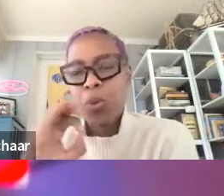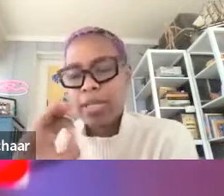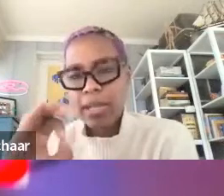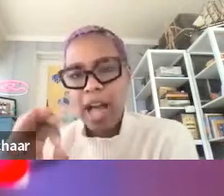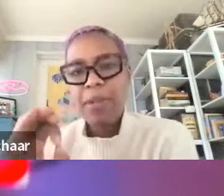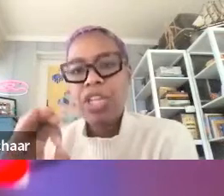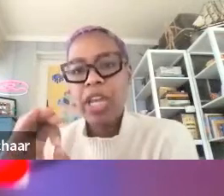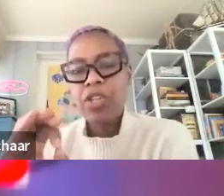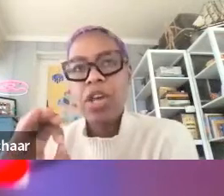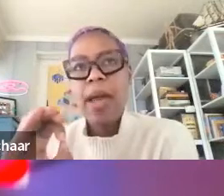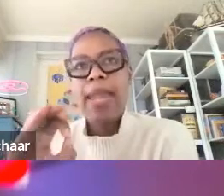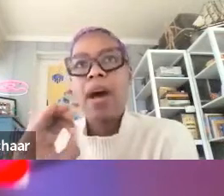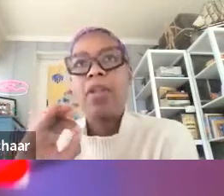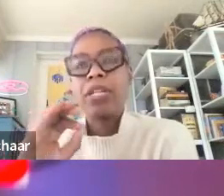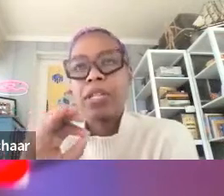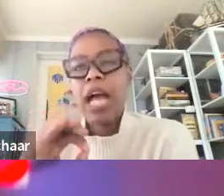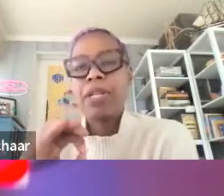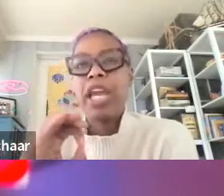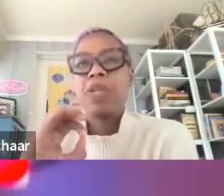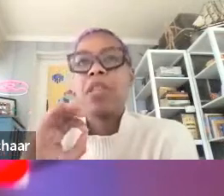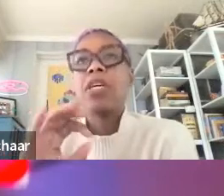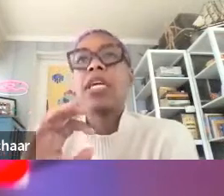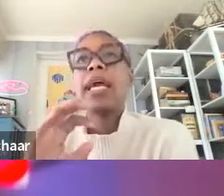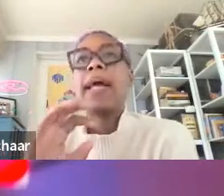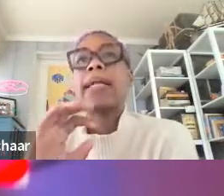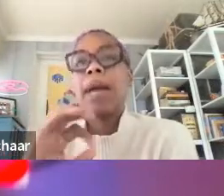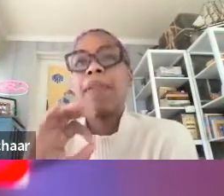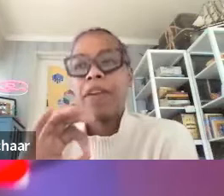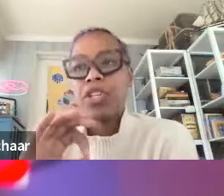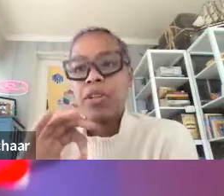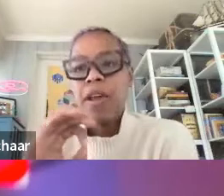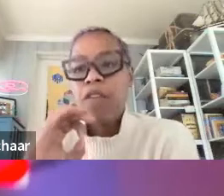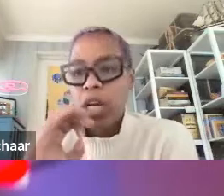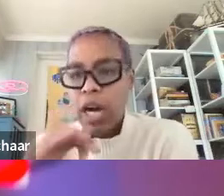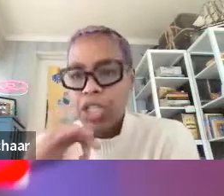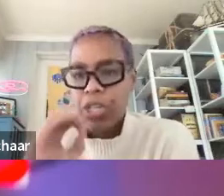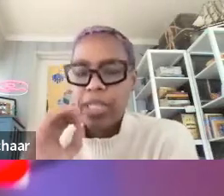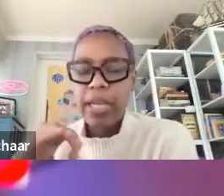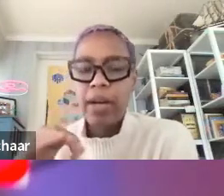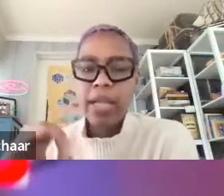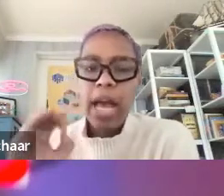push towards climate change, and not only just climate change, but looking at climate fiction for